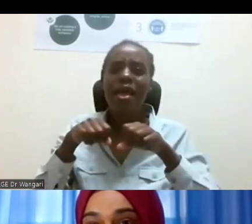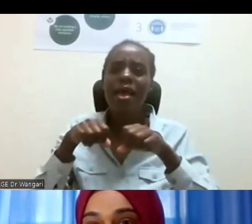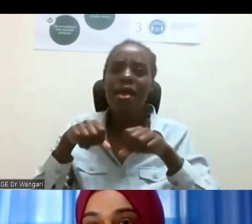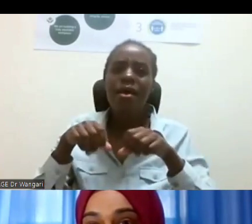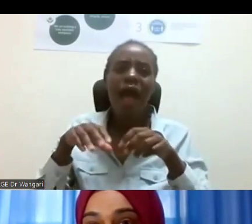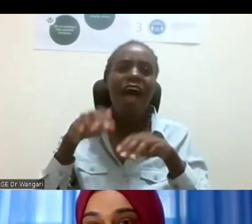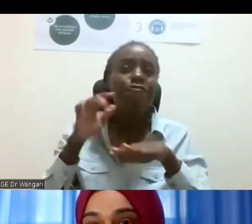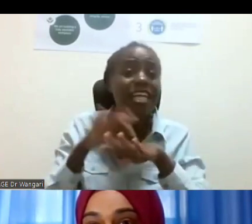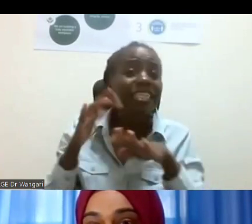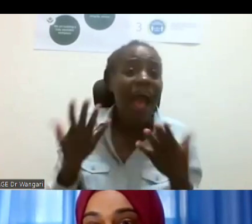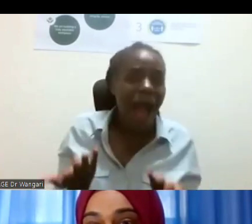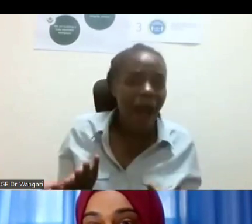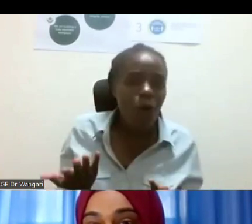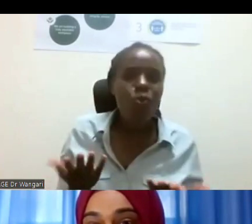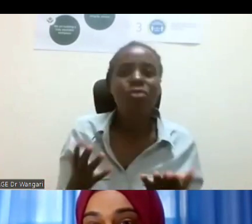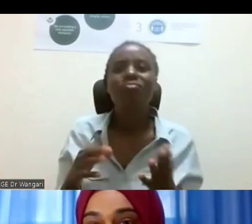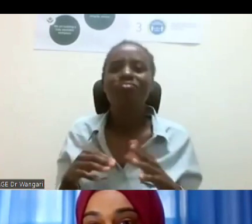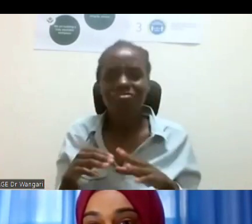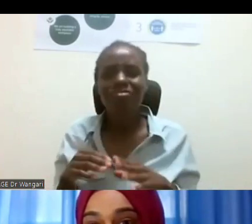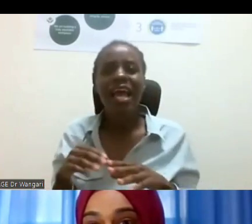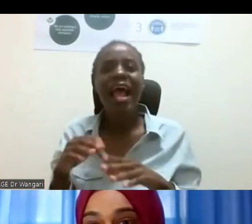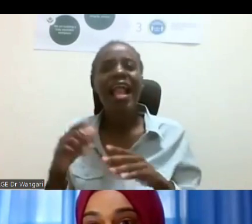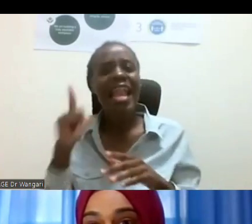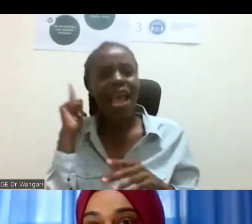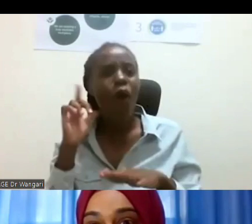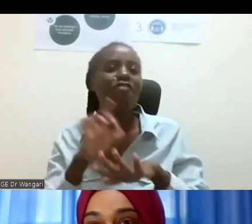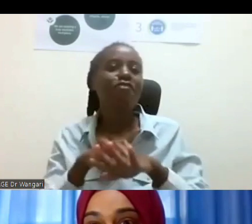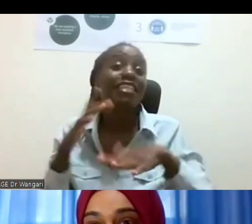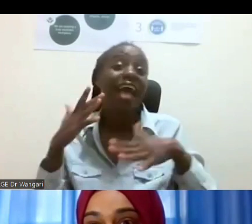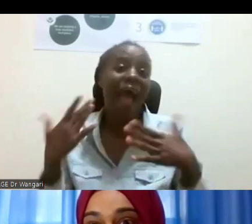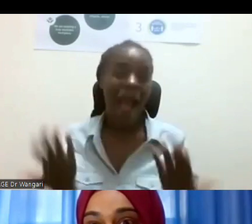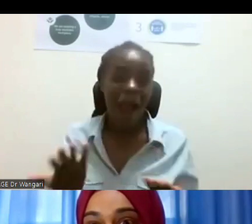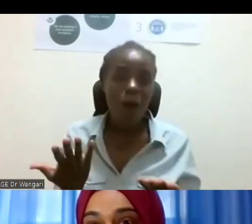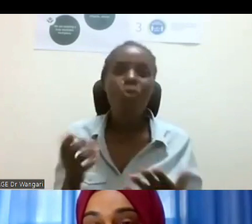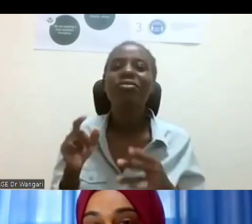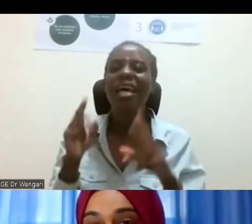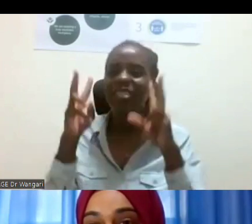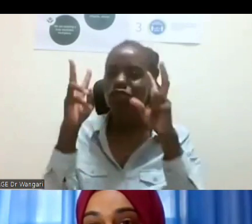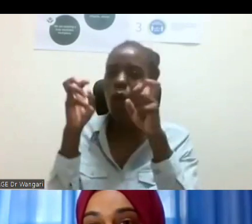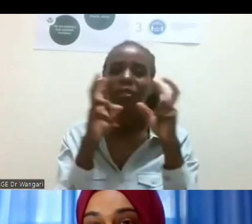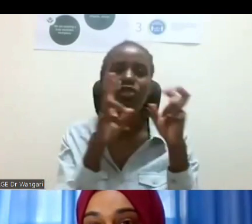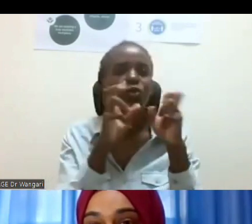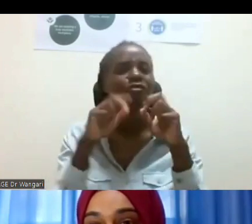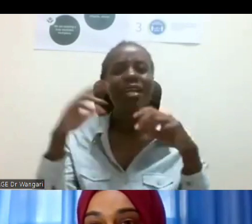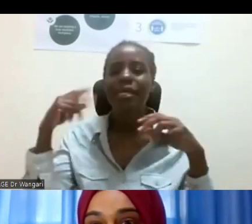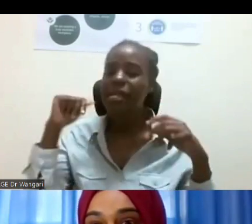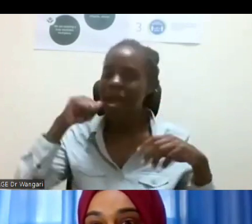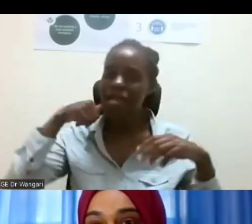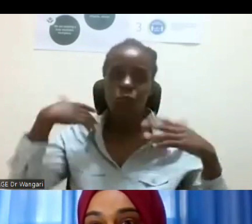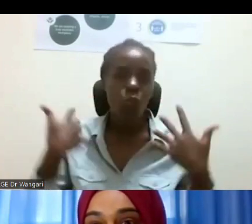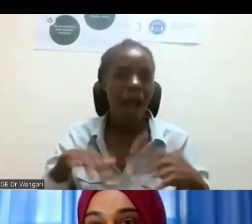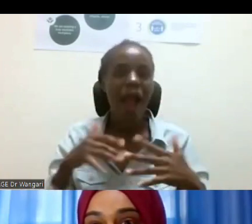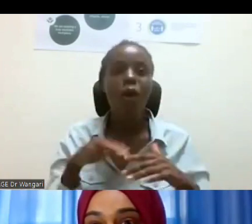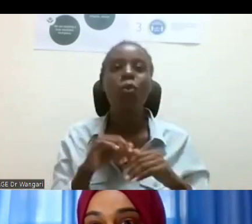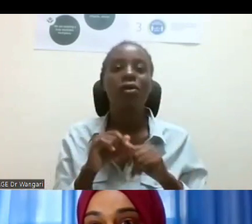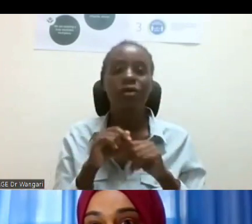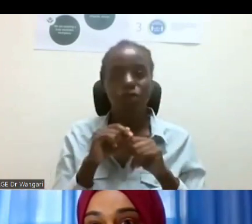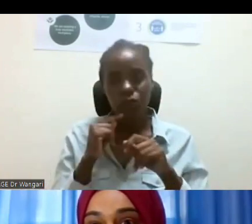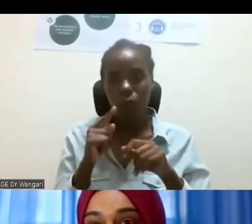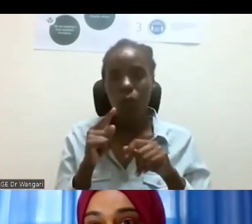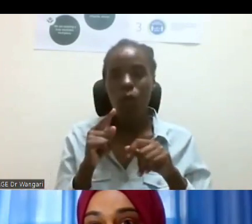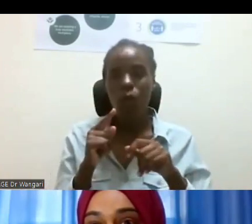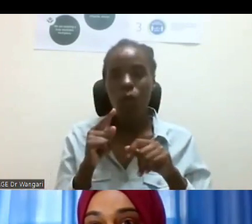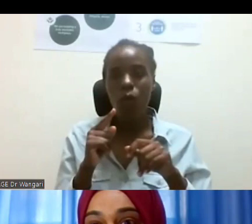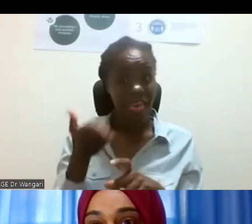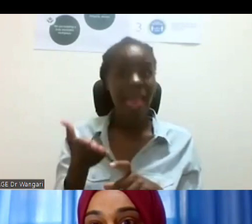They've talked about the legal aspects as well as the trends of medicalization of FGM, like you said. It was